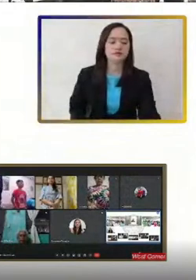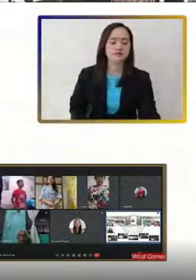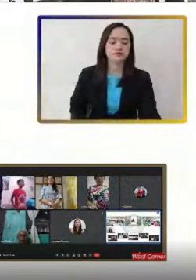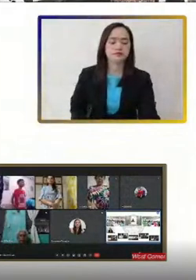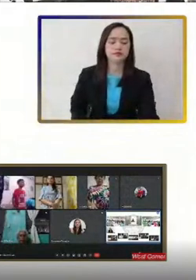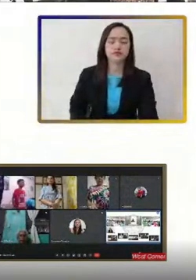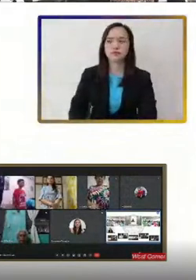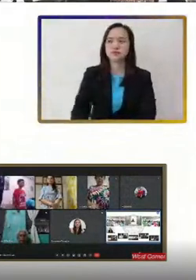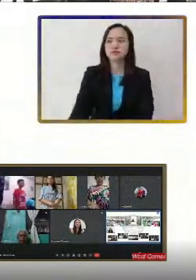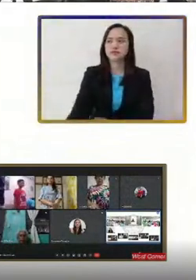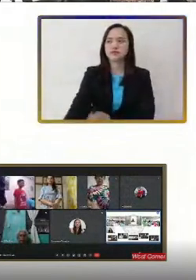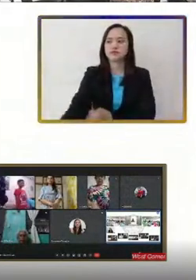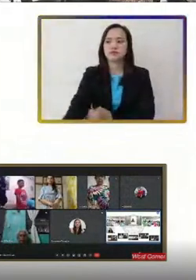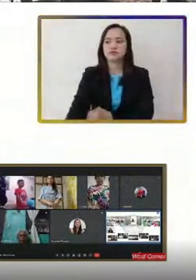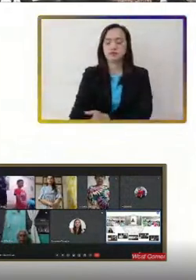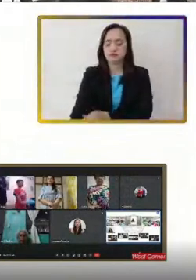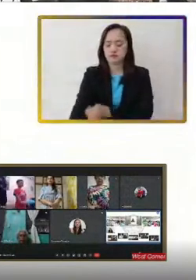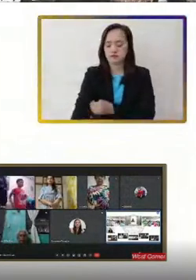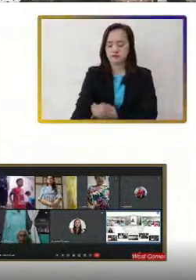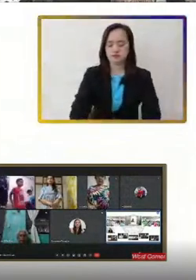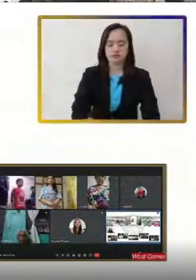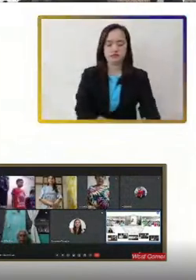announcement. Alright, remain standing please.